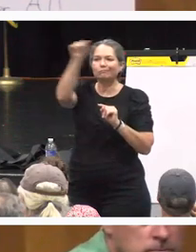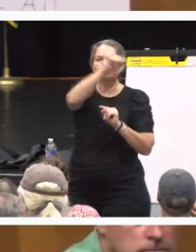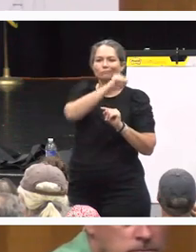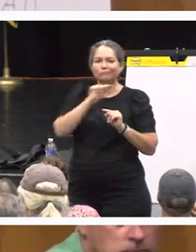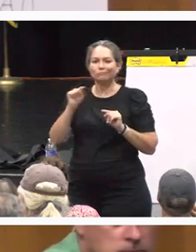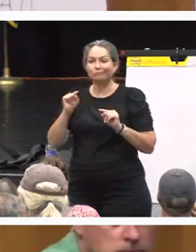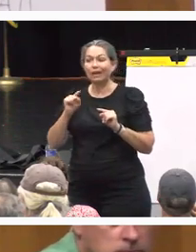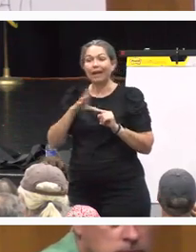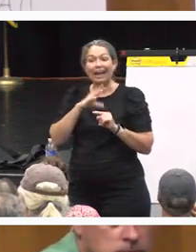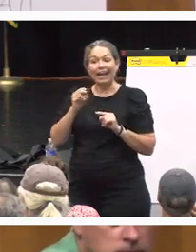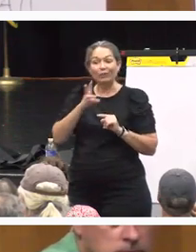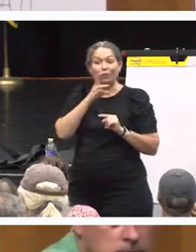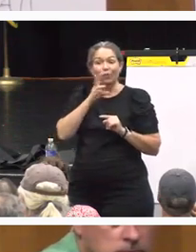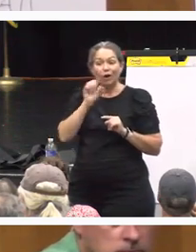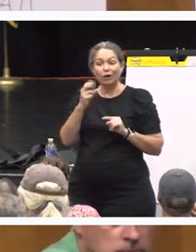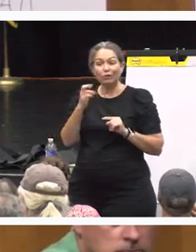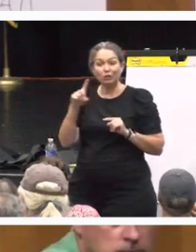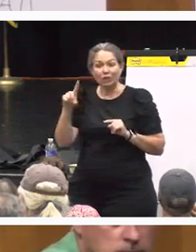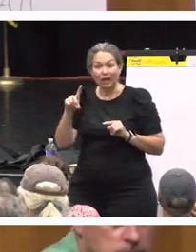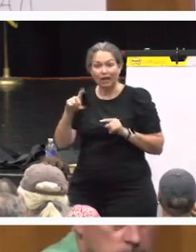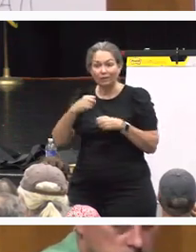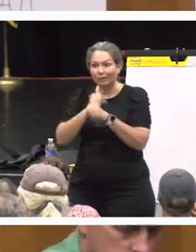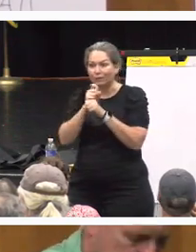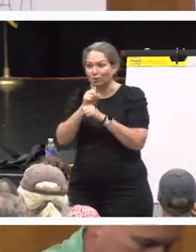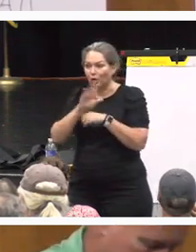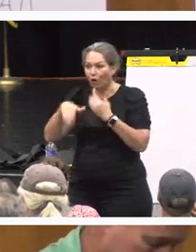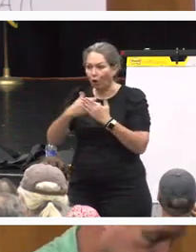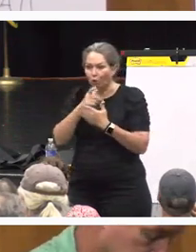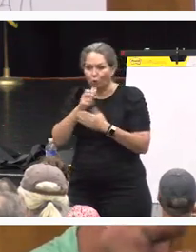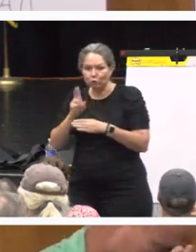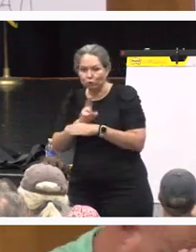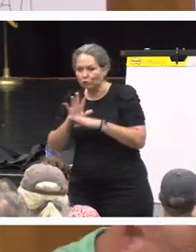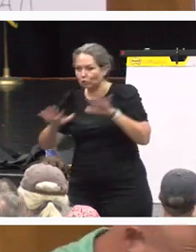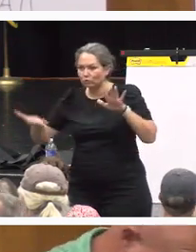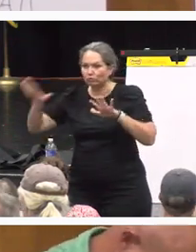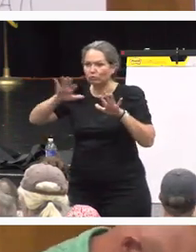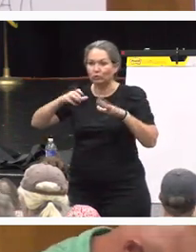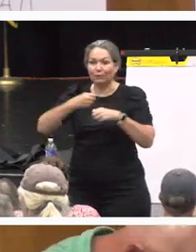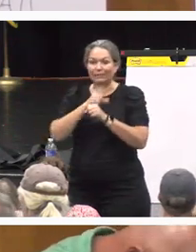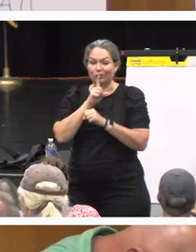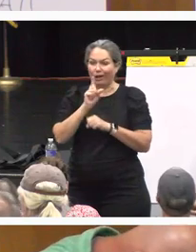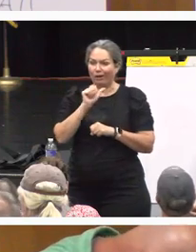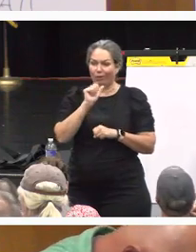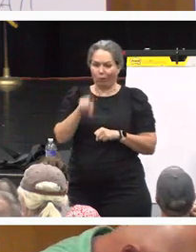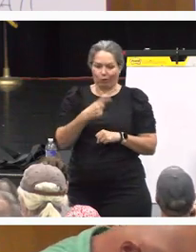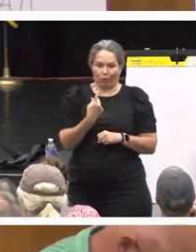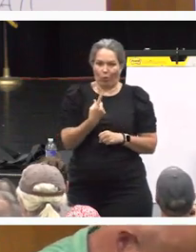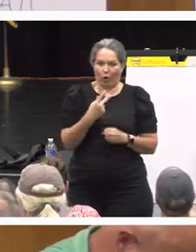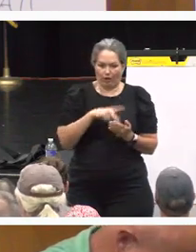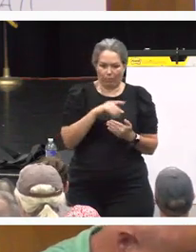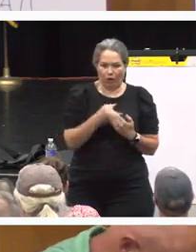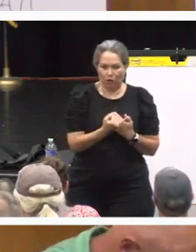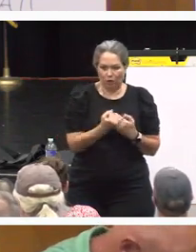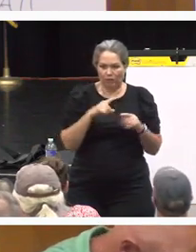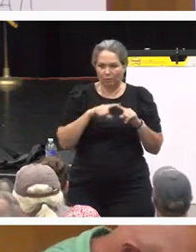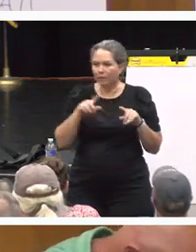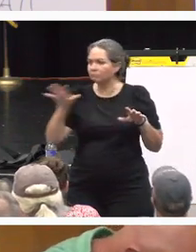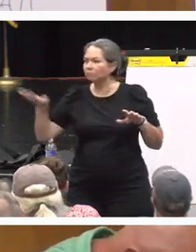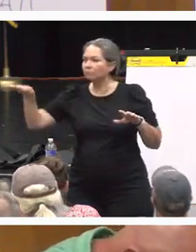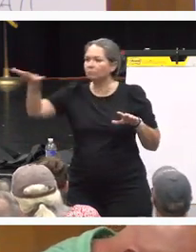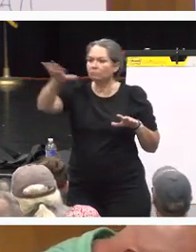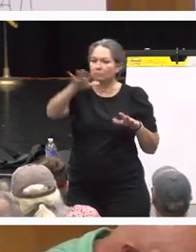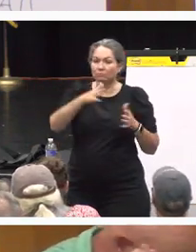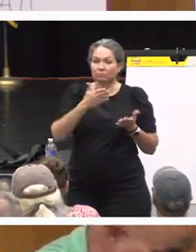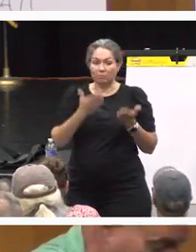the watershed, if necessary, to bring people together to look beyond one project that might bring the